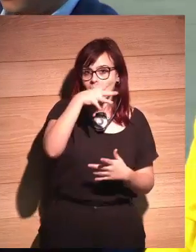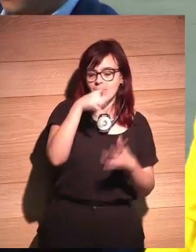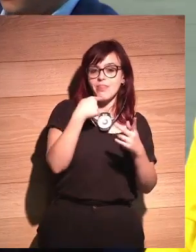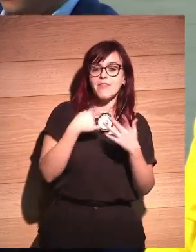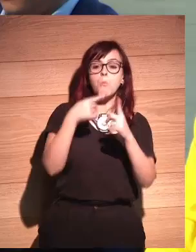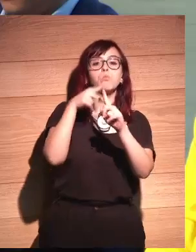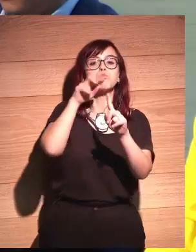art very freely.